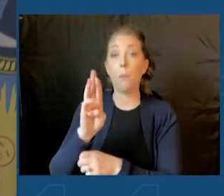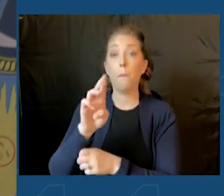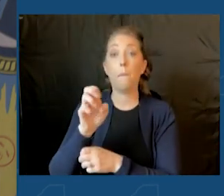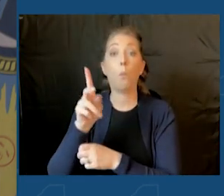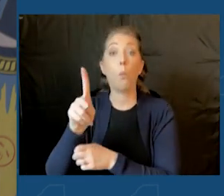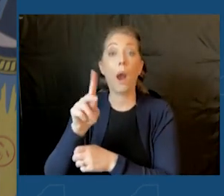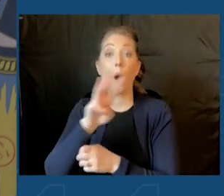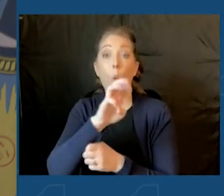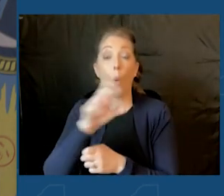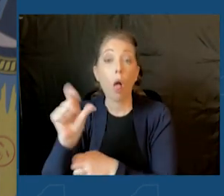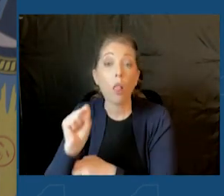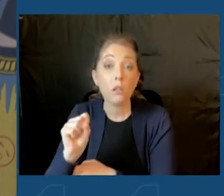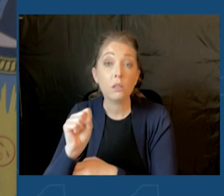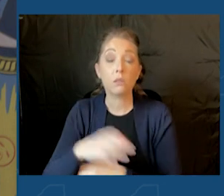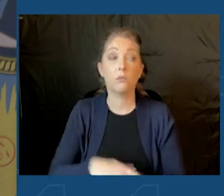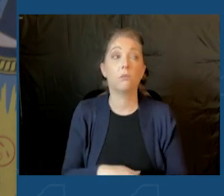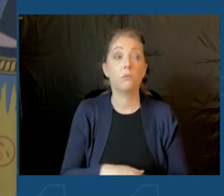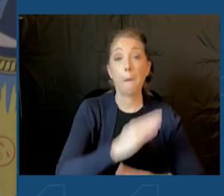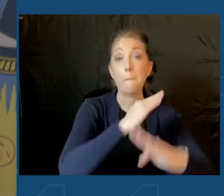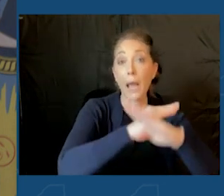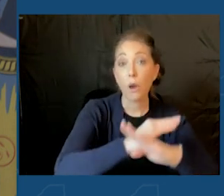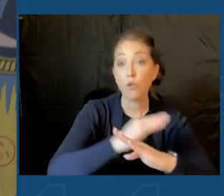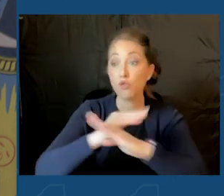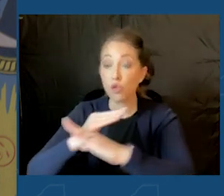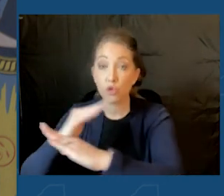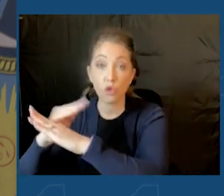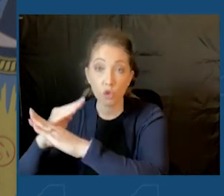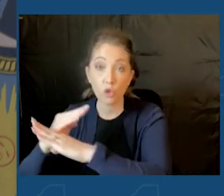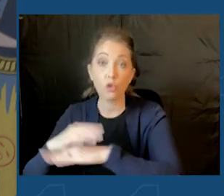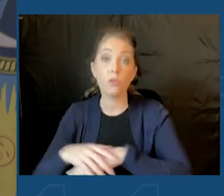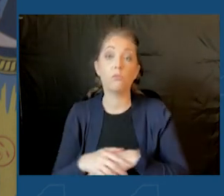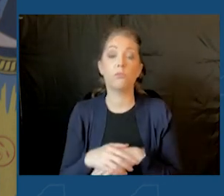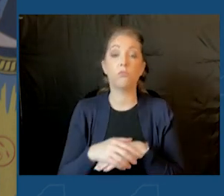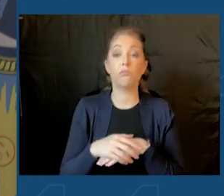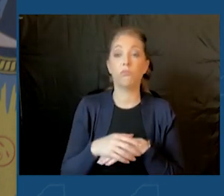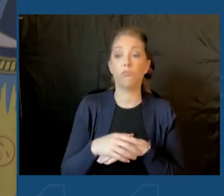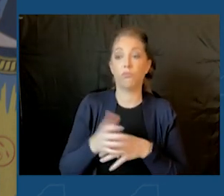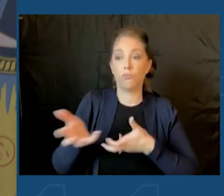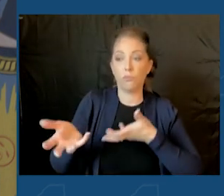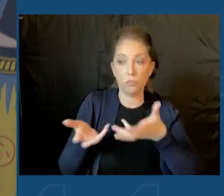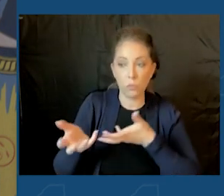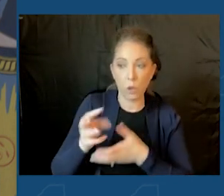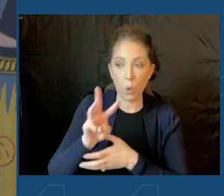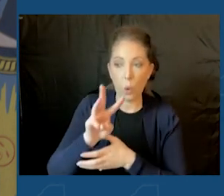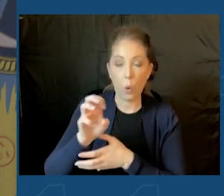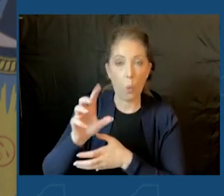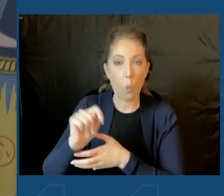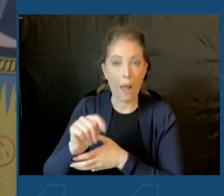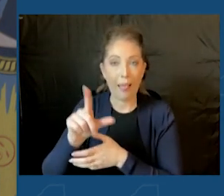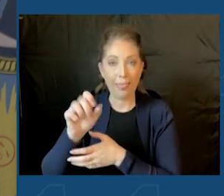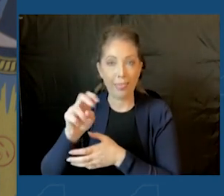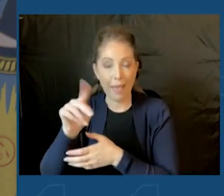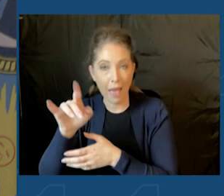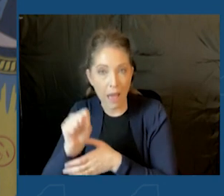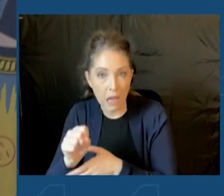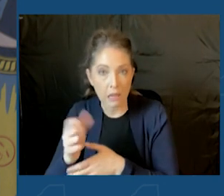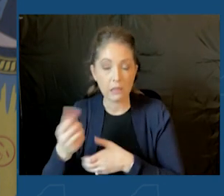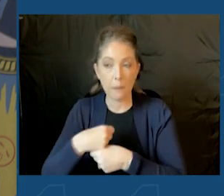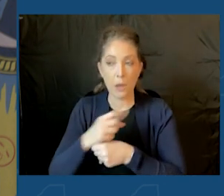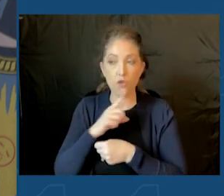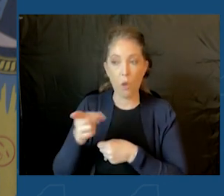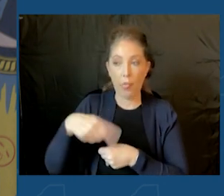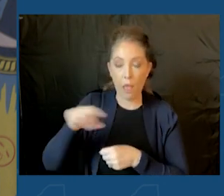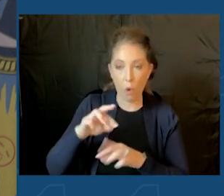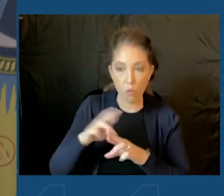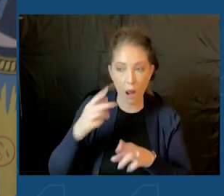the shoreline, dealing with our wetlands, making sure that they can withstand the onslaught of erosion.